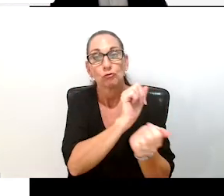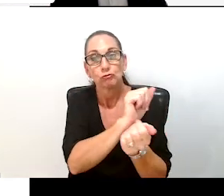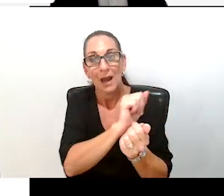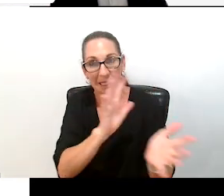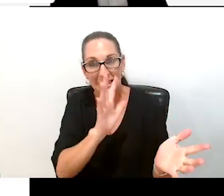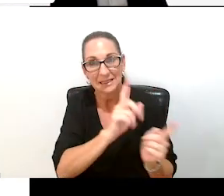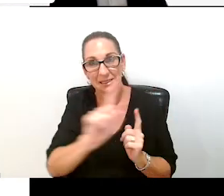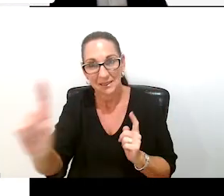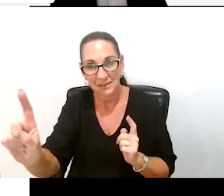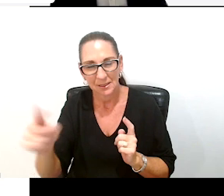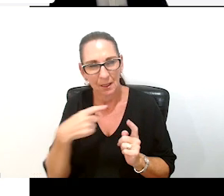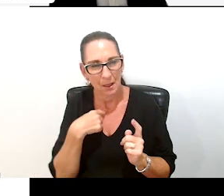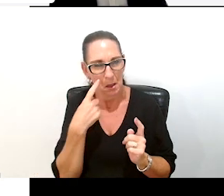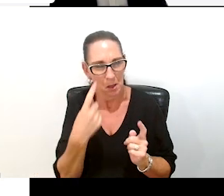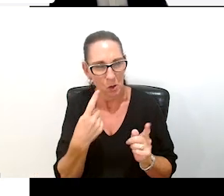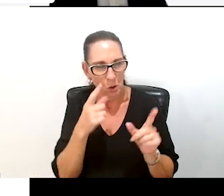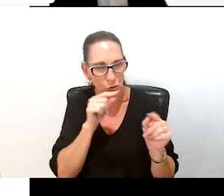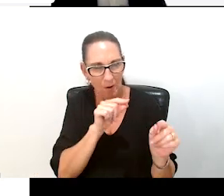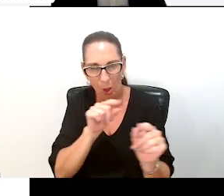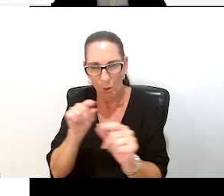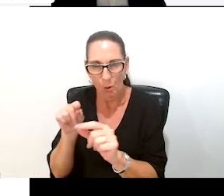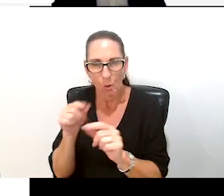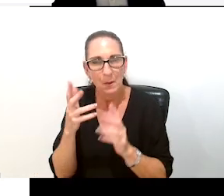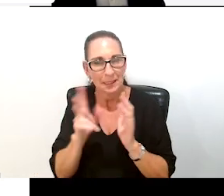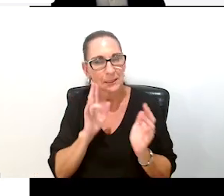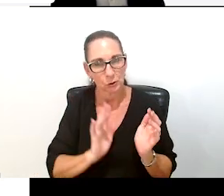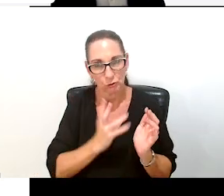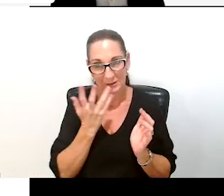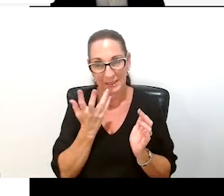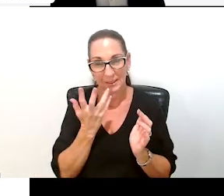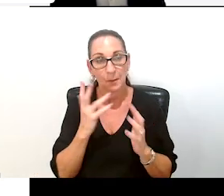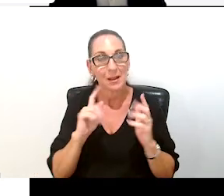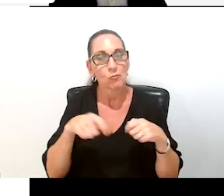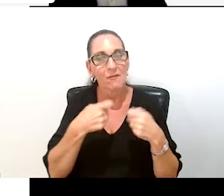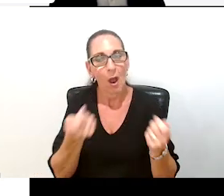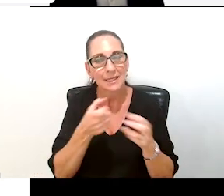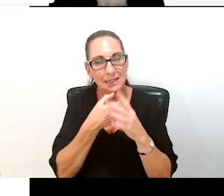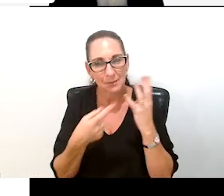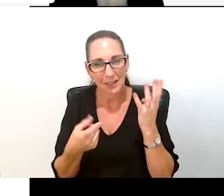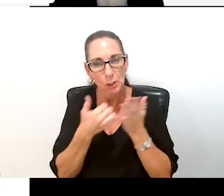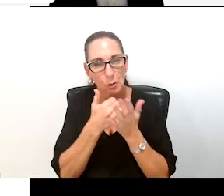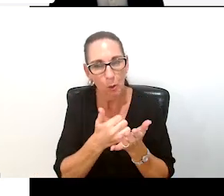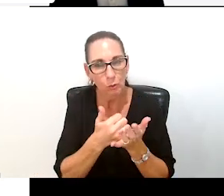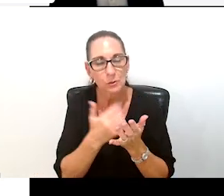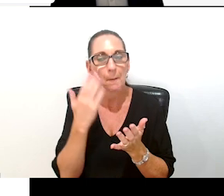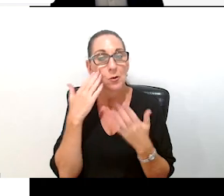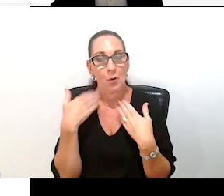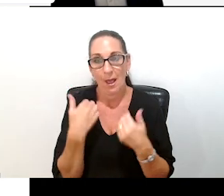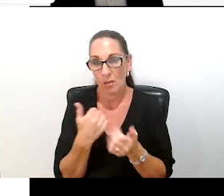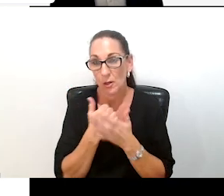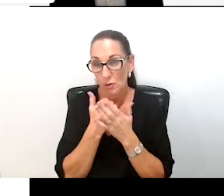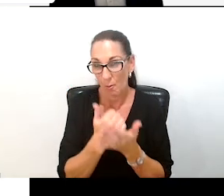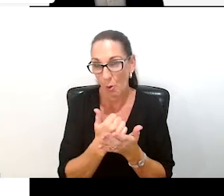interesting things. We saw that providing disability support and mental health support for those who needed it